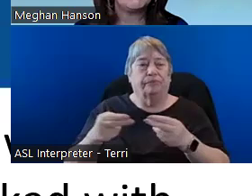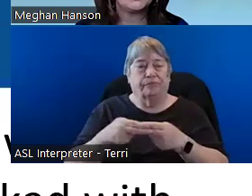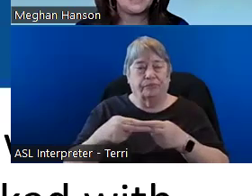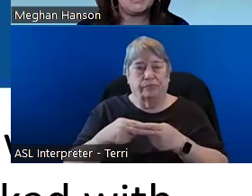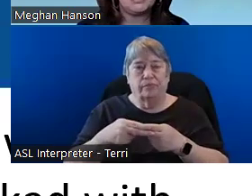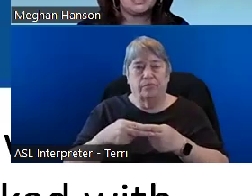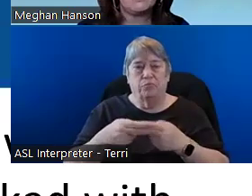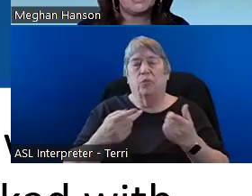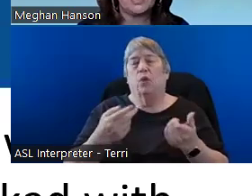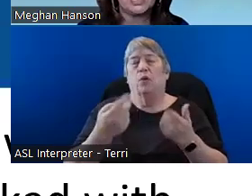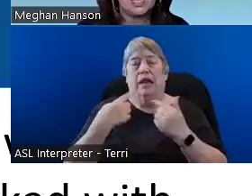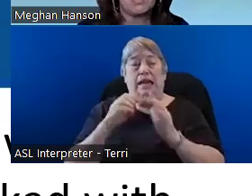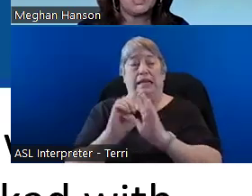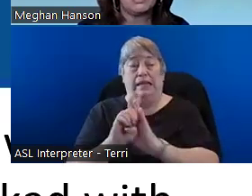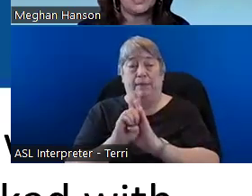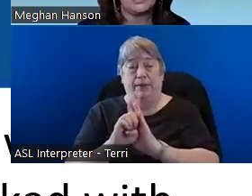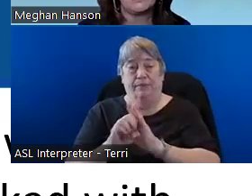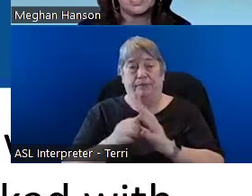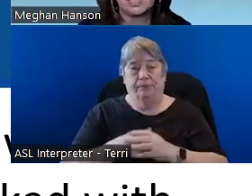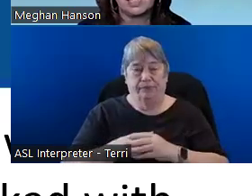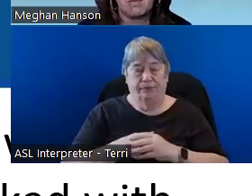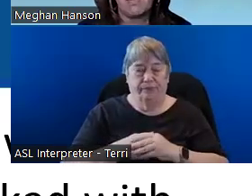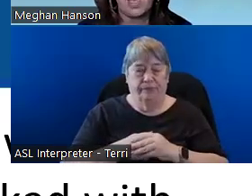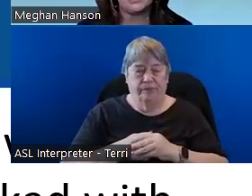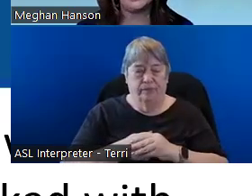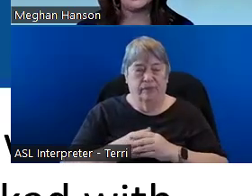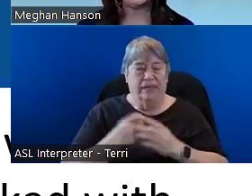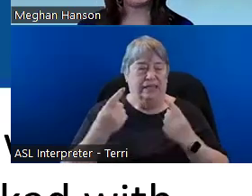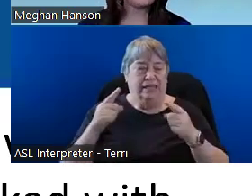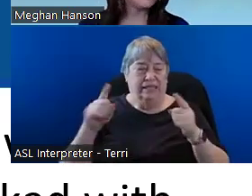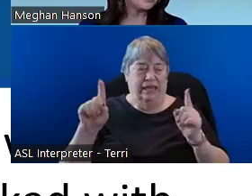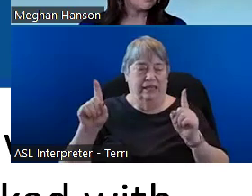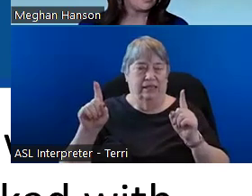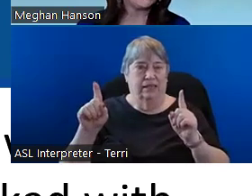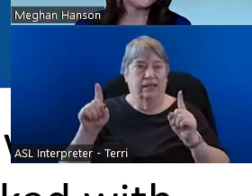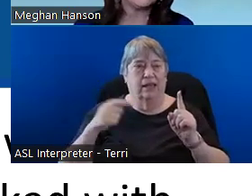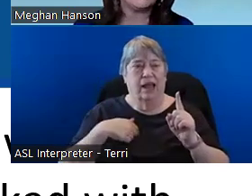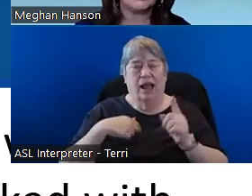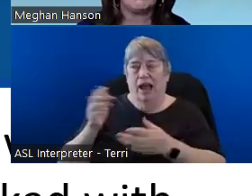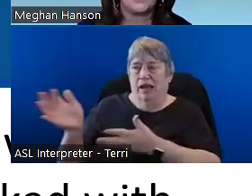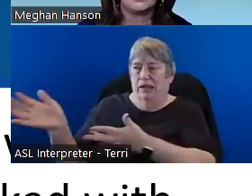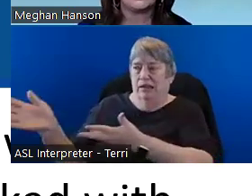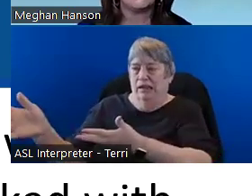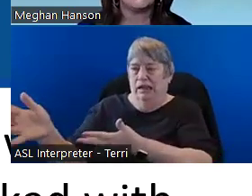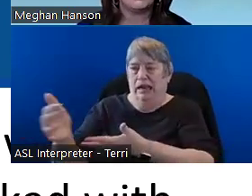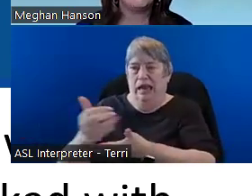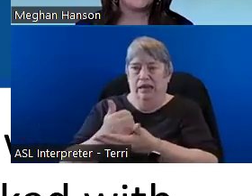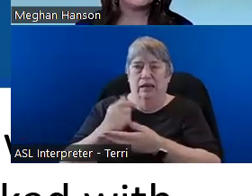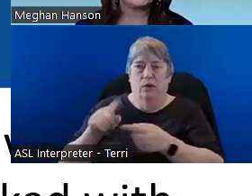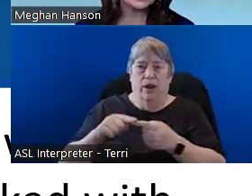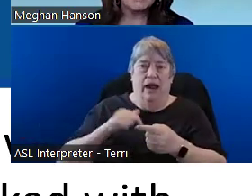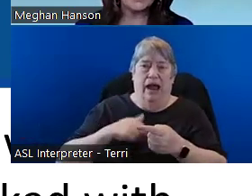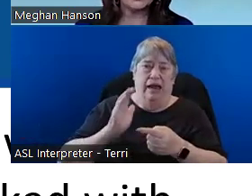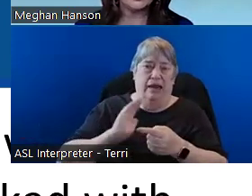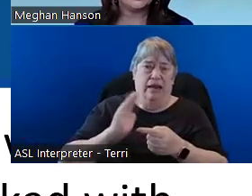So just some examples of services that we, that of successes that we've had. I pulled all these from when I was a provider. So